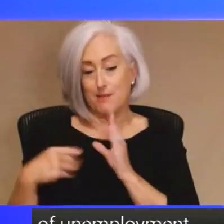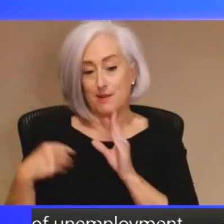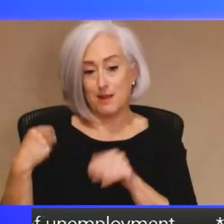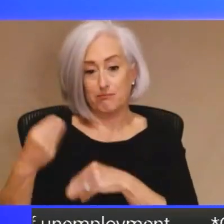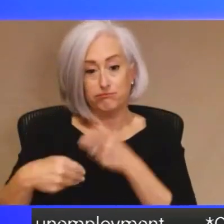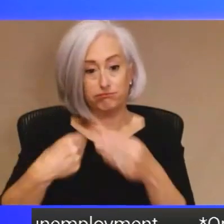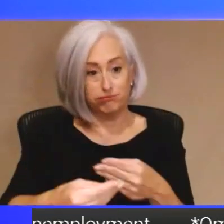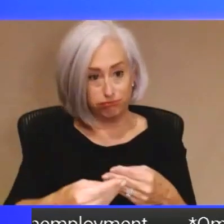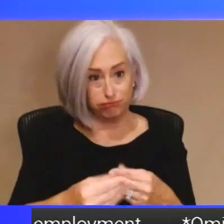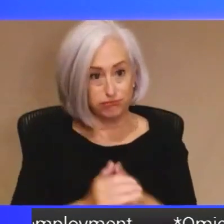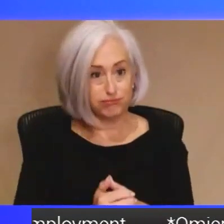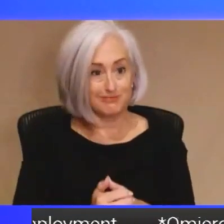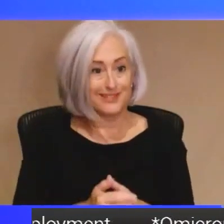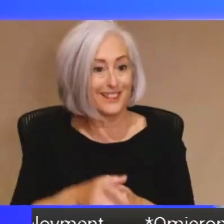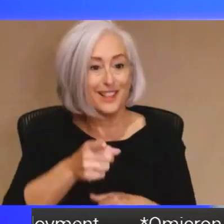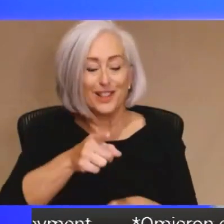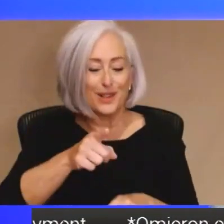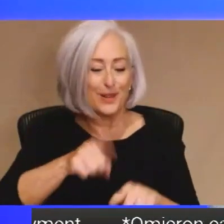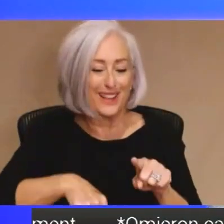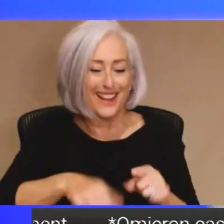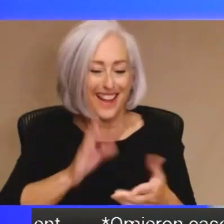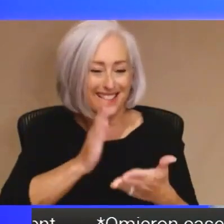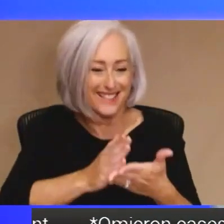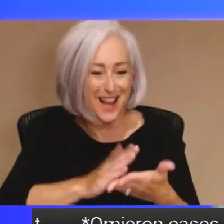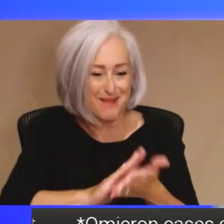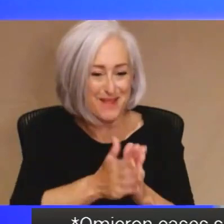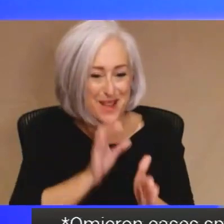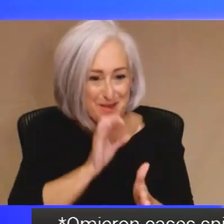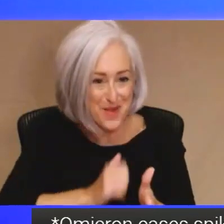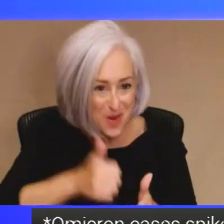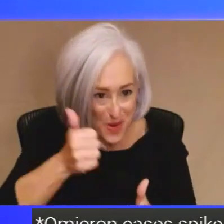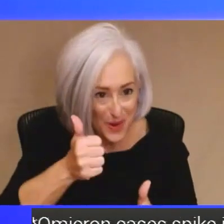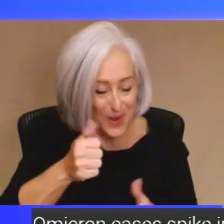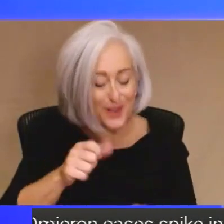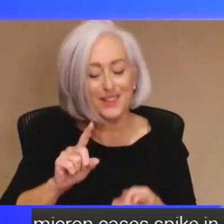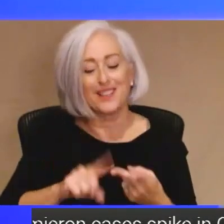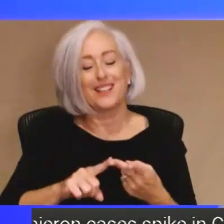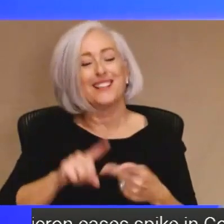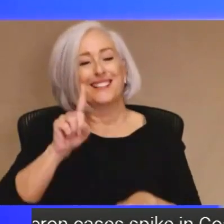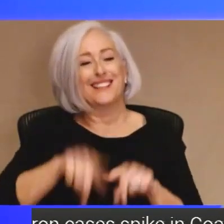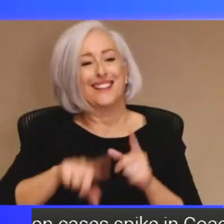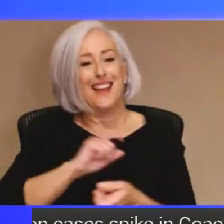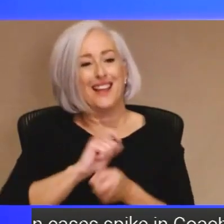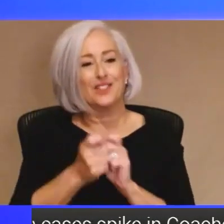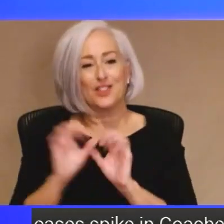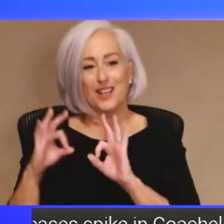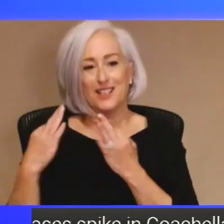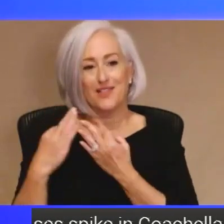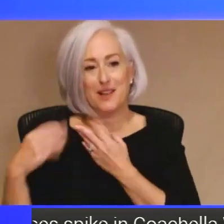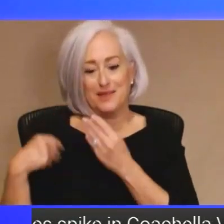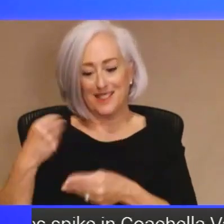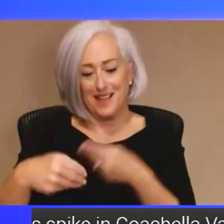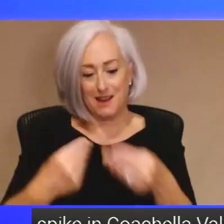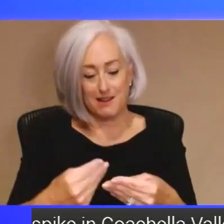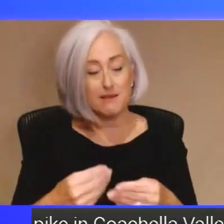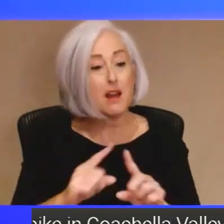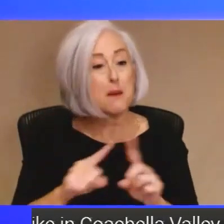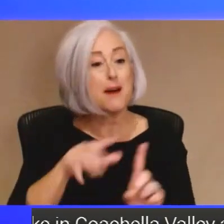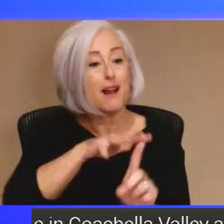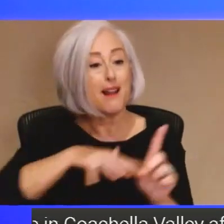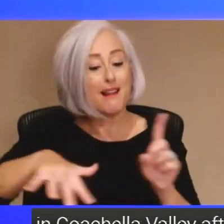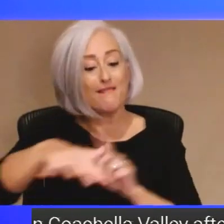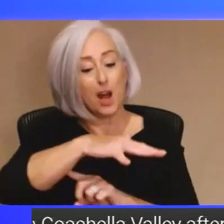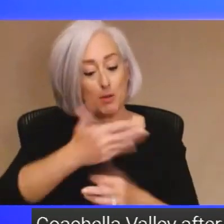and you can't change your genetics. Mm-hmm. But there are environmental factors that we do have some ability to